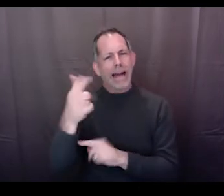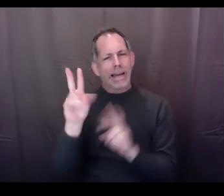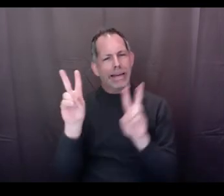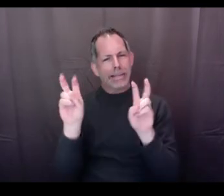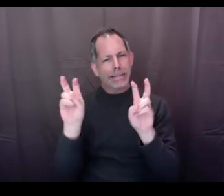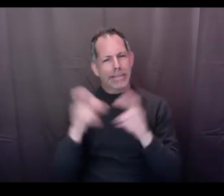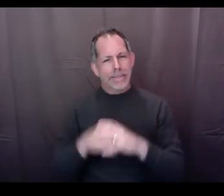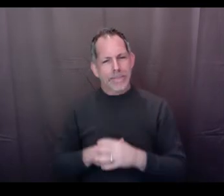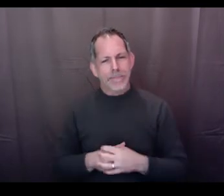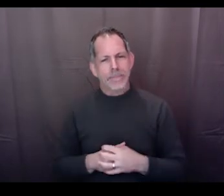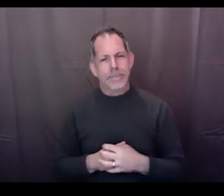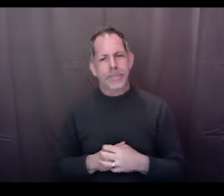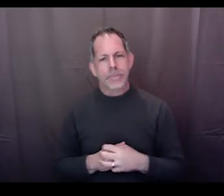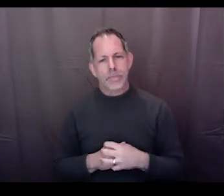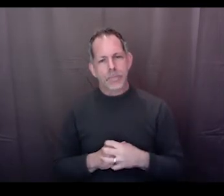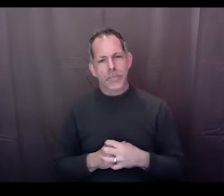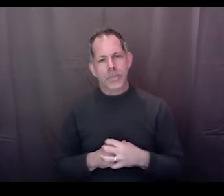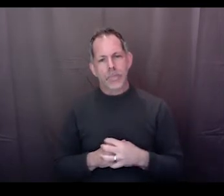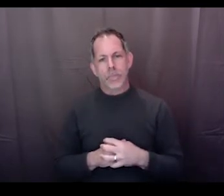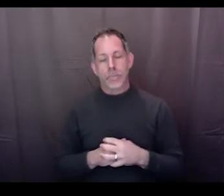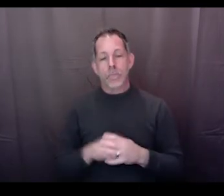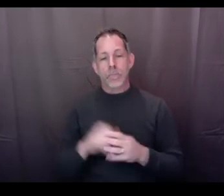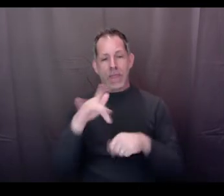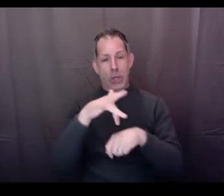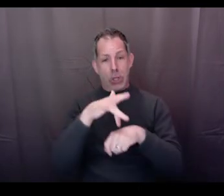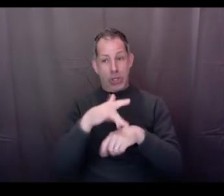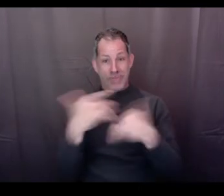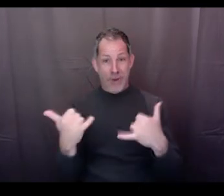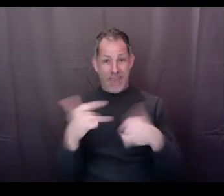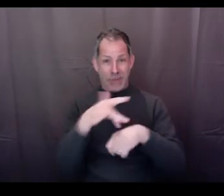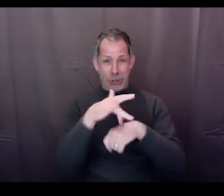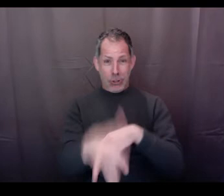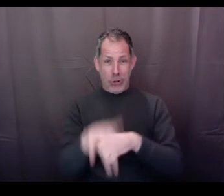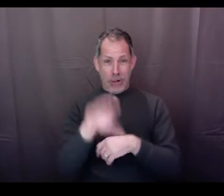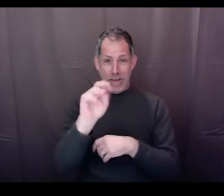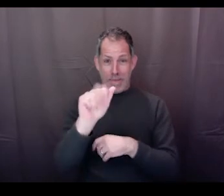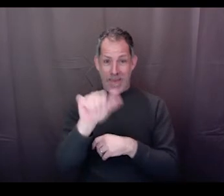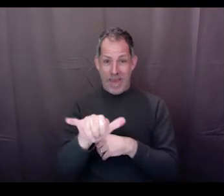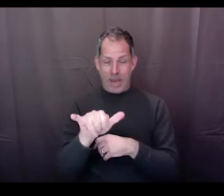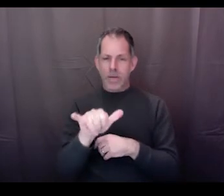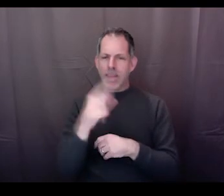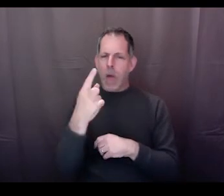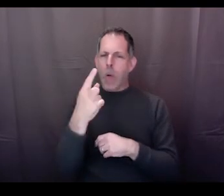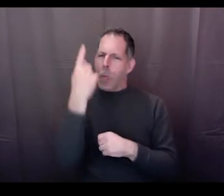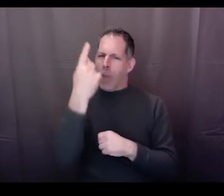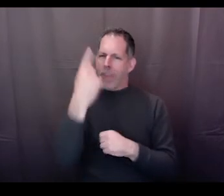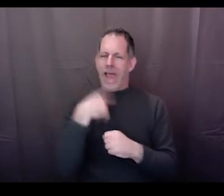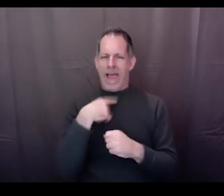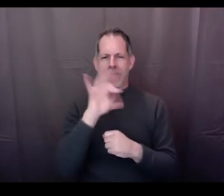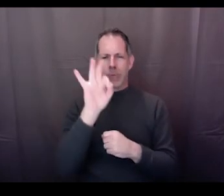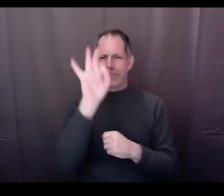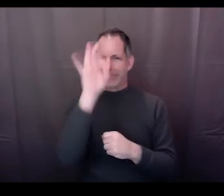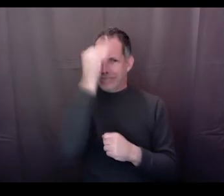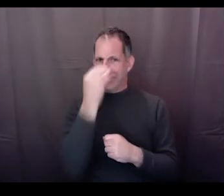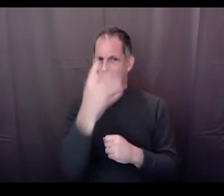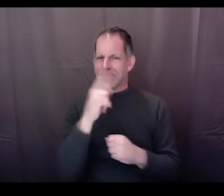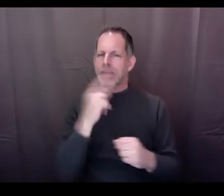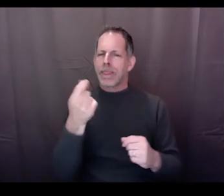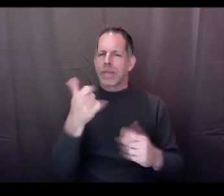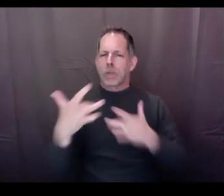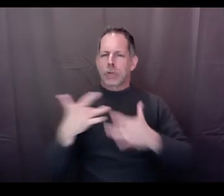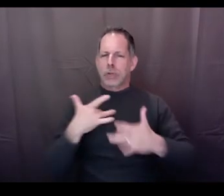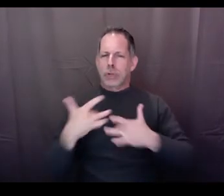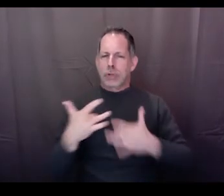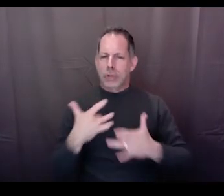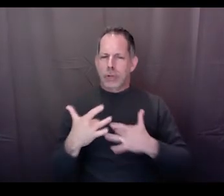out in the latter part of April and early May. So that's one potential concern.